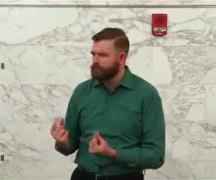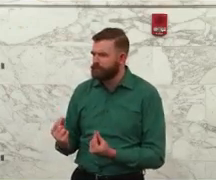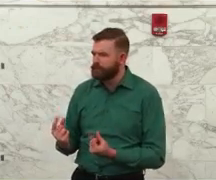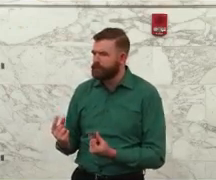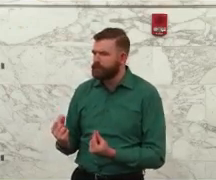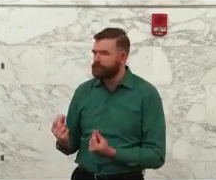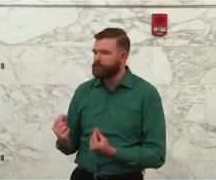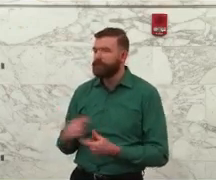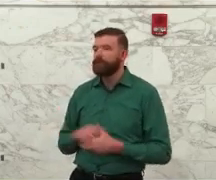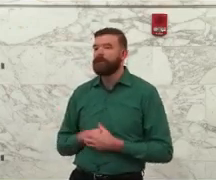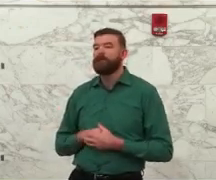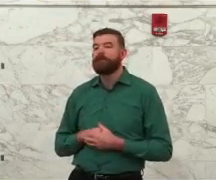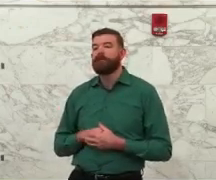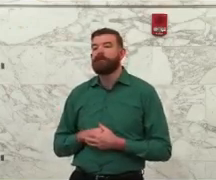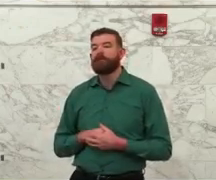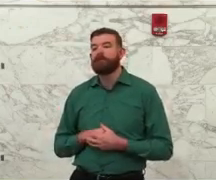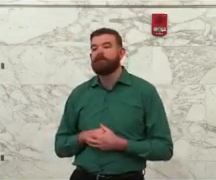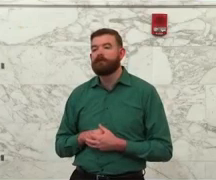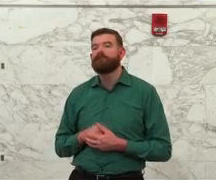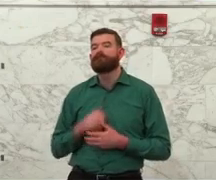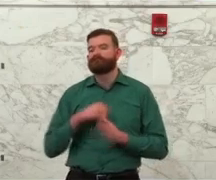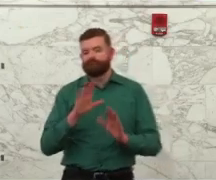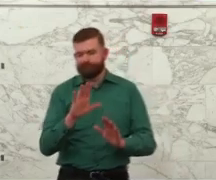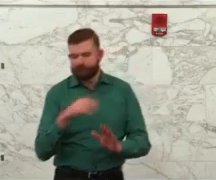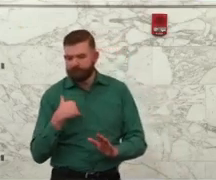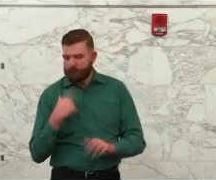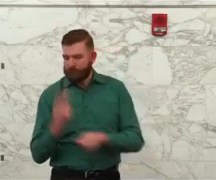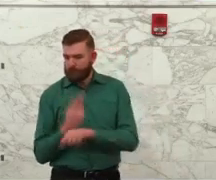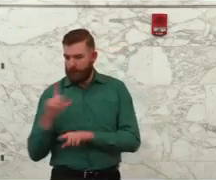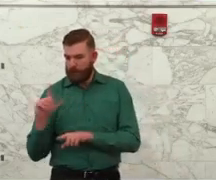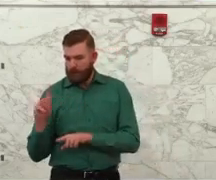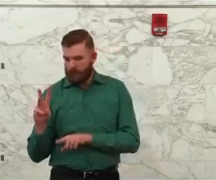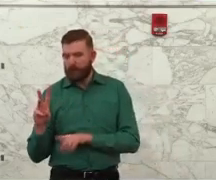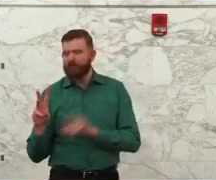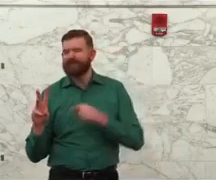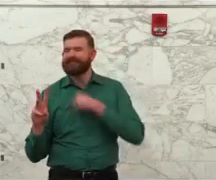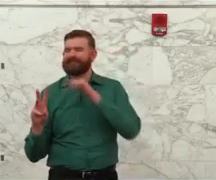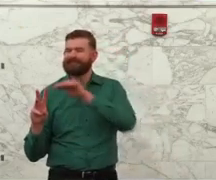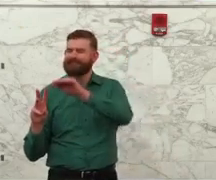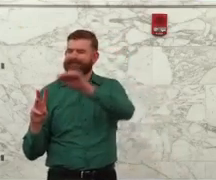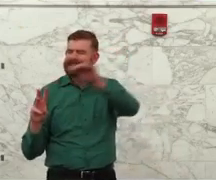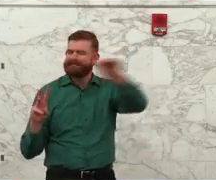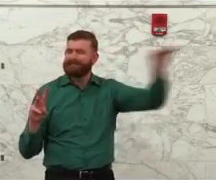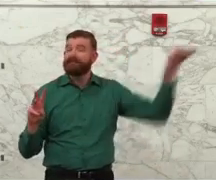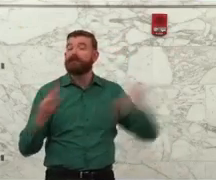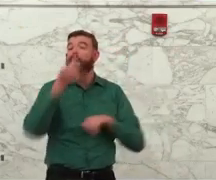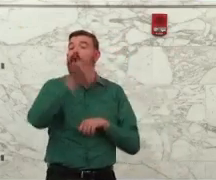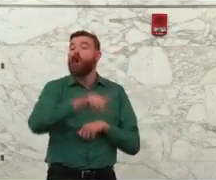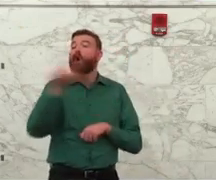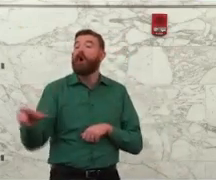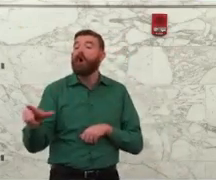statute, but I would plead people in the landlord community to please God give our people a break here.